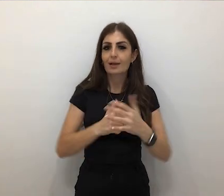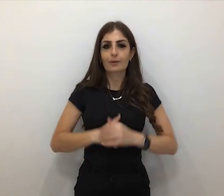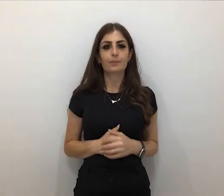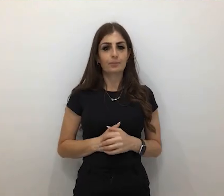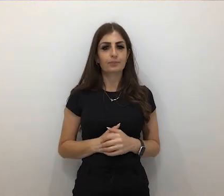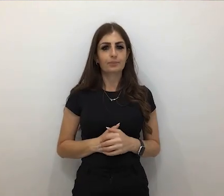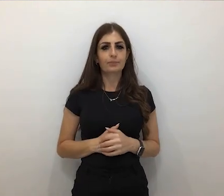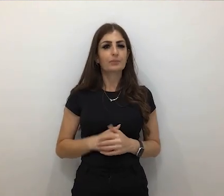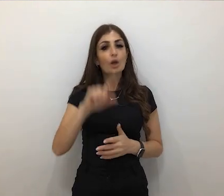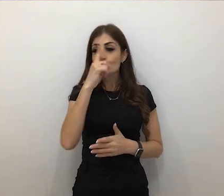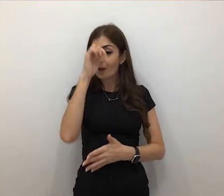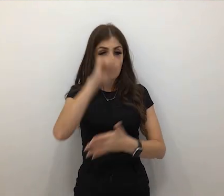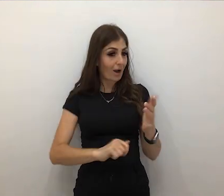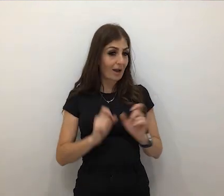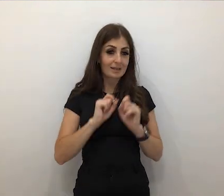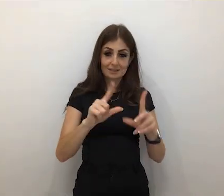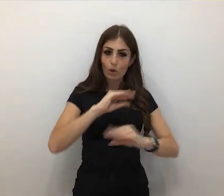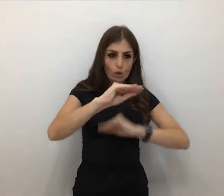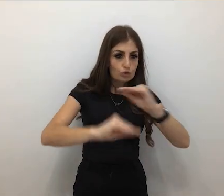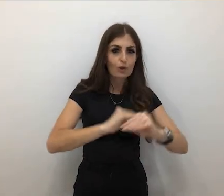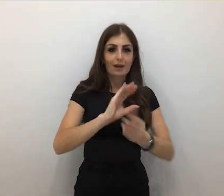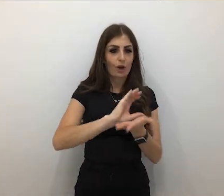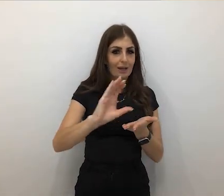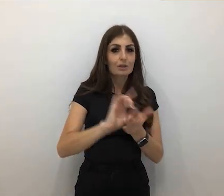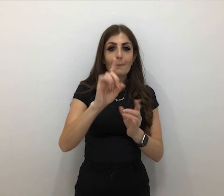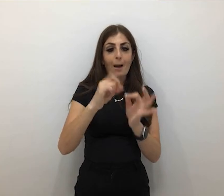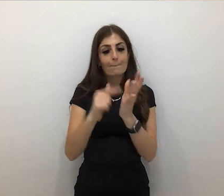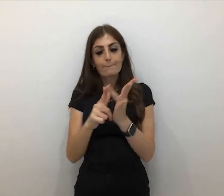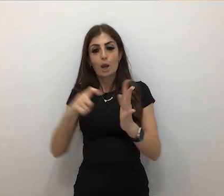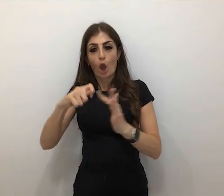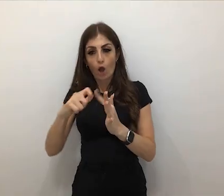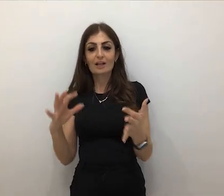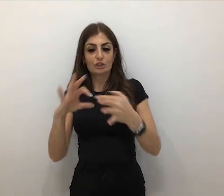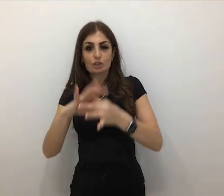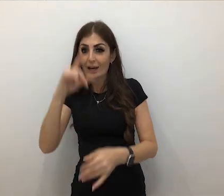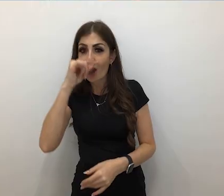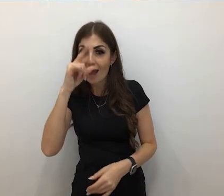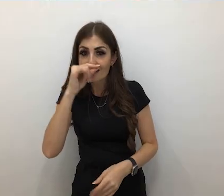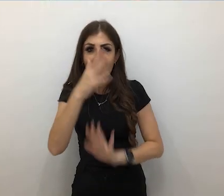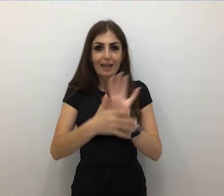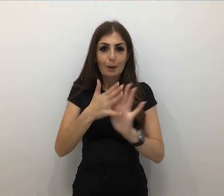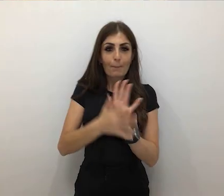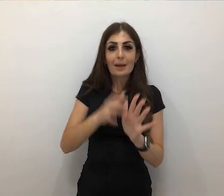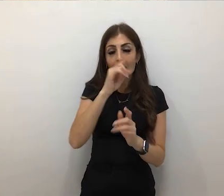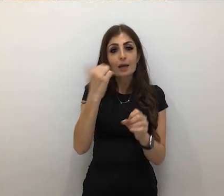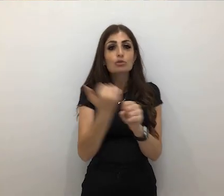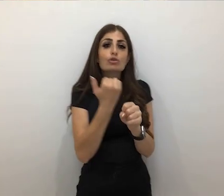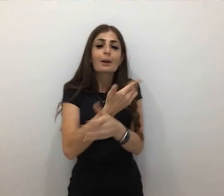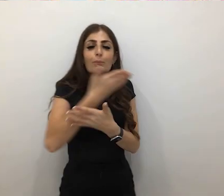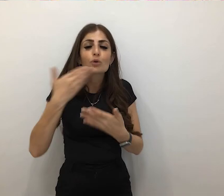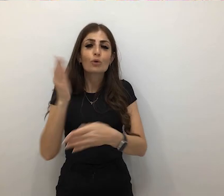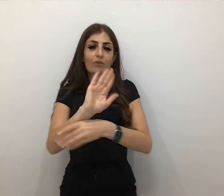I can buy, sell or trade on Instagram, but once it's on blockchain, I can. Why am I going out and creating a beautiful film, putting it